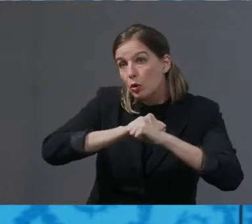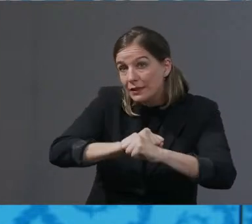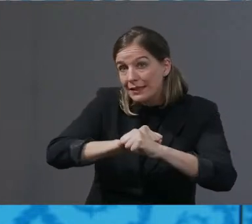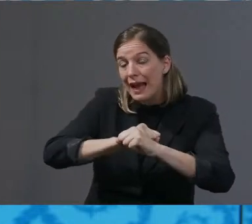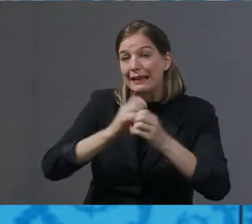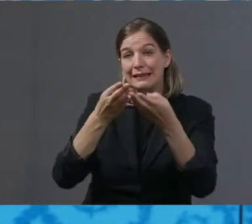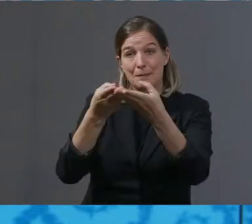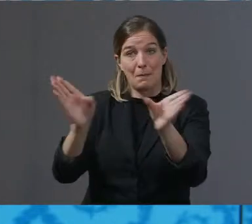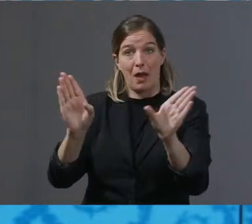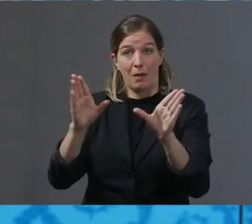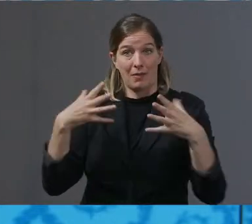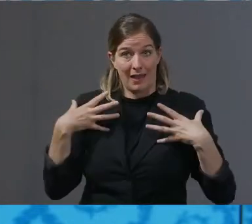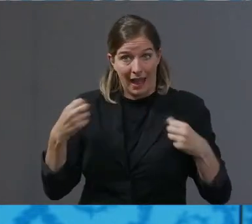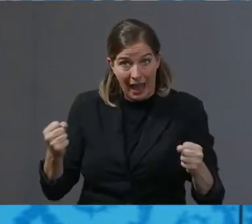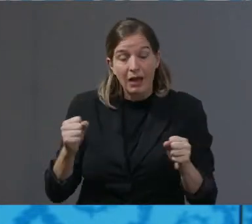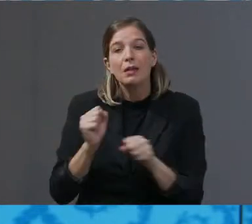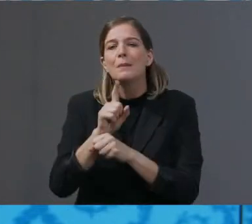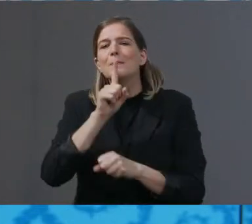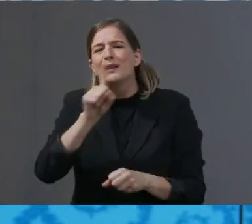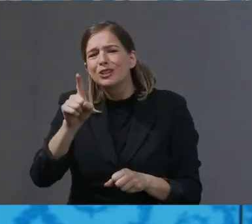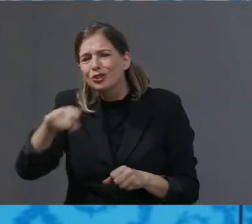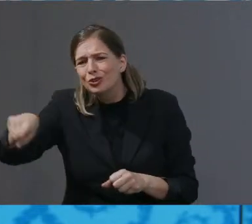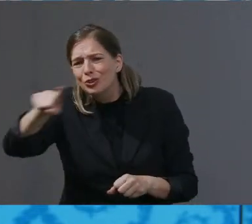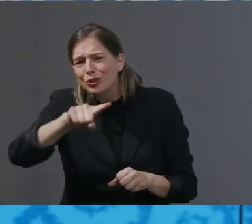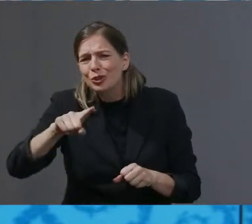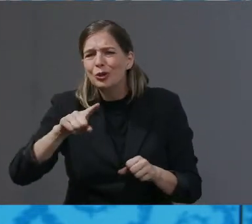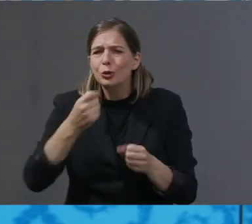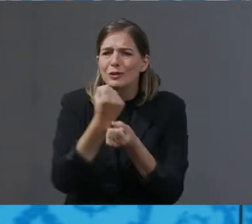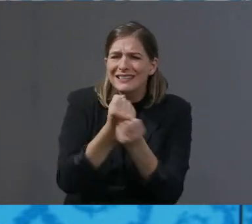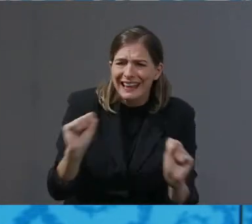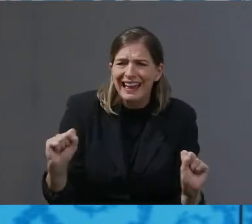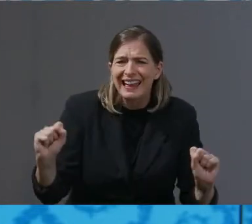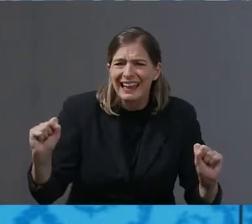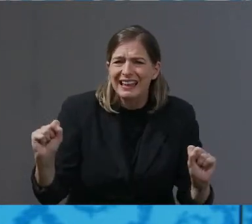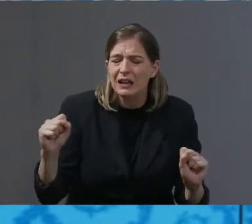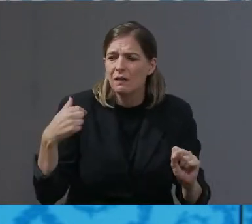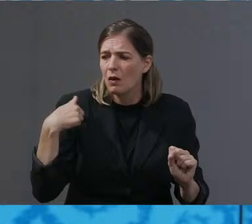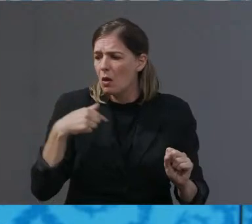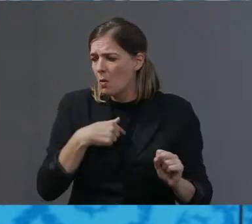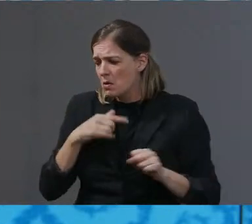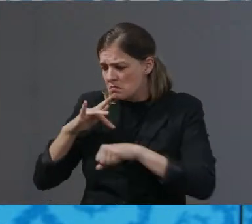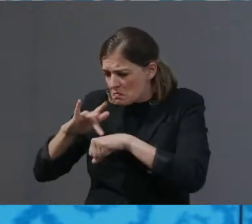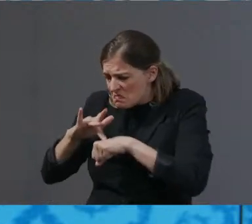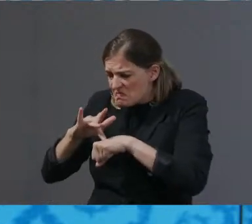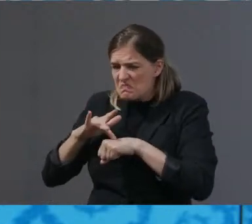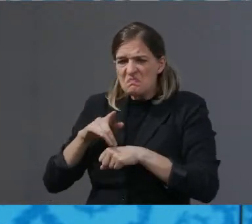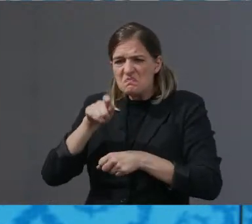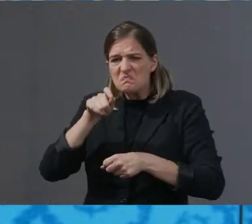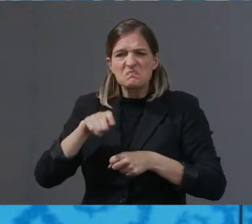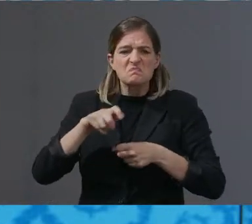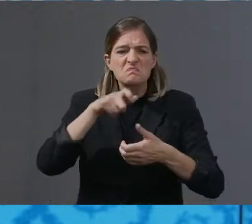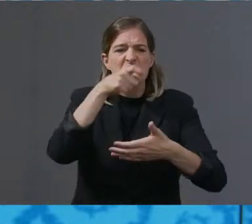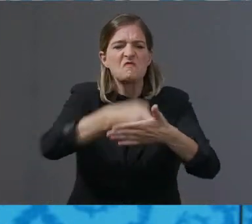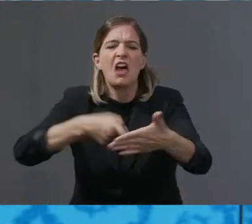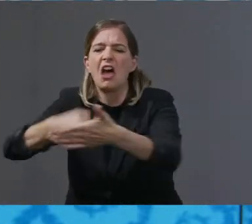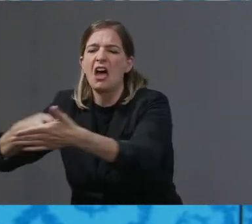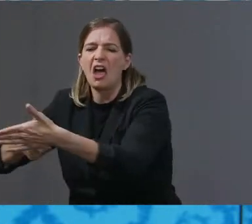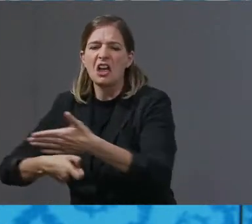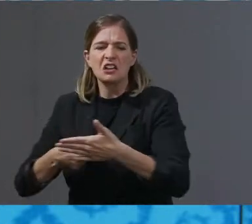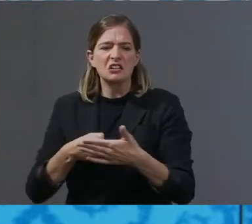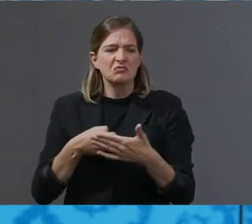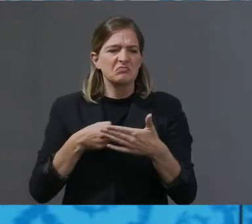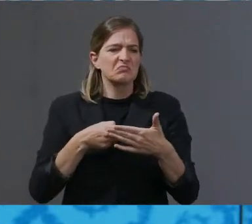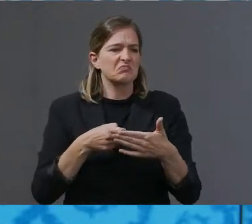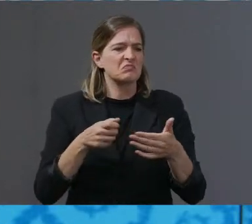stay healthy. We're not focused on writing tickets or enforcement. But when you do put a mandate